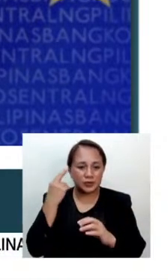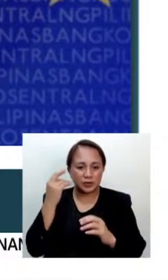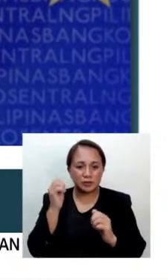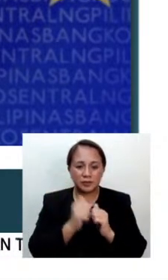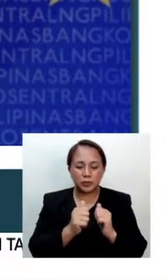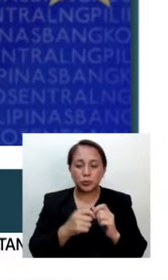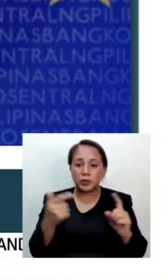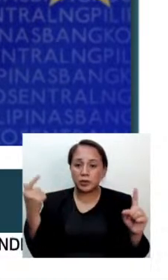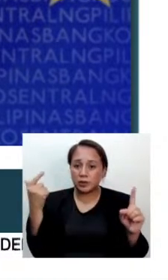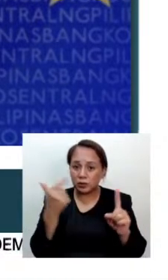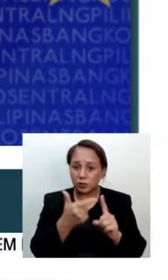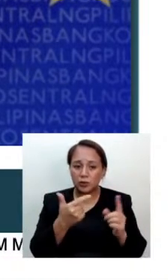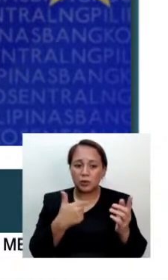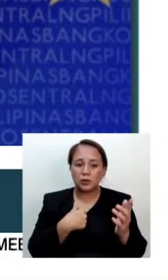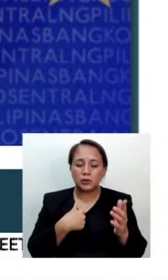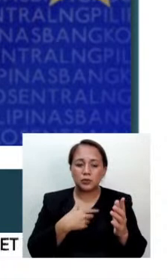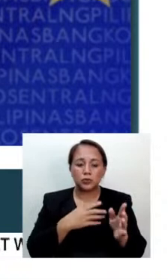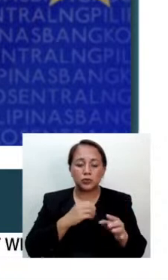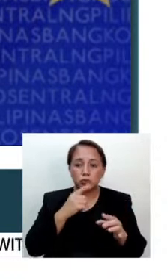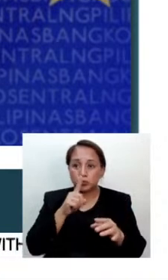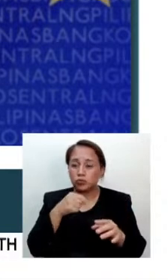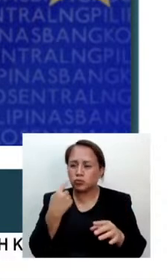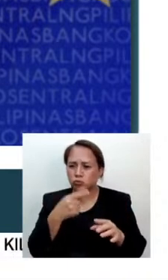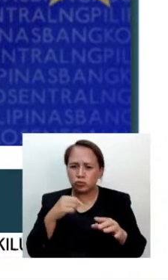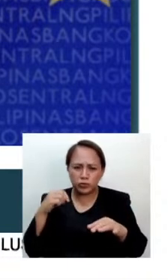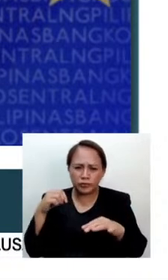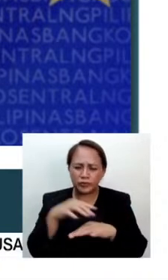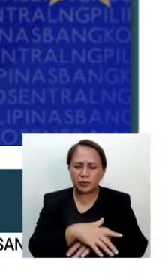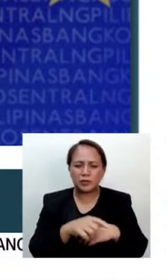targeted those who are directly affected by the